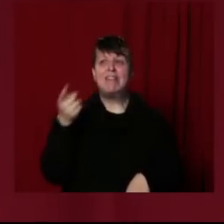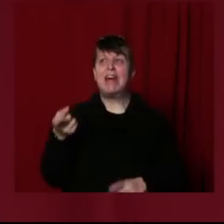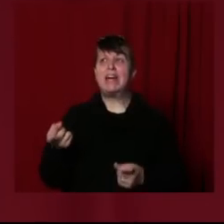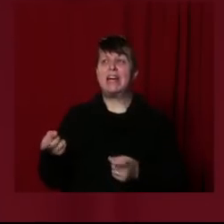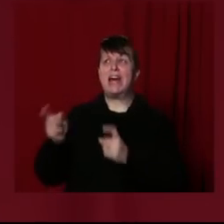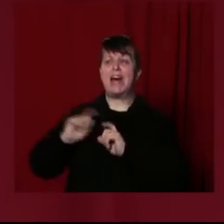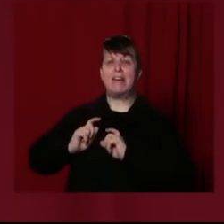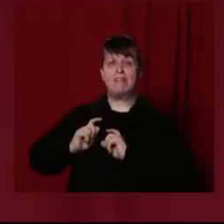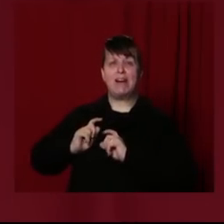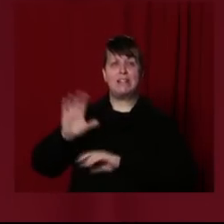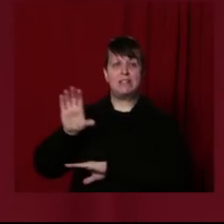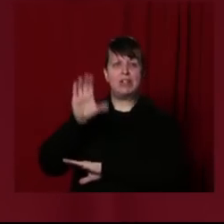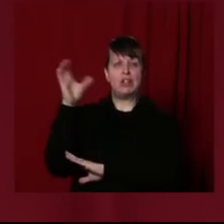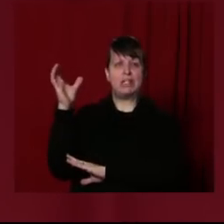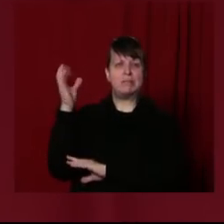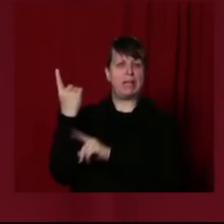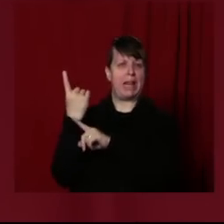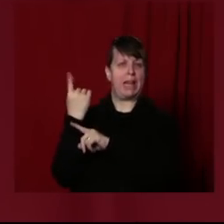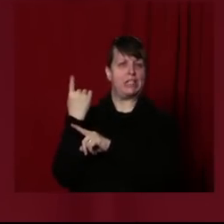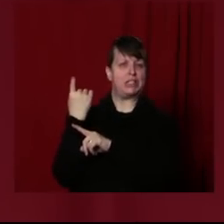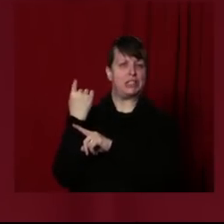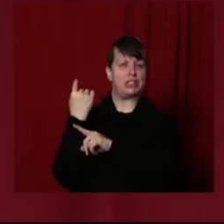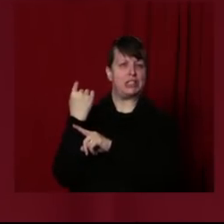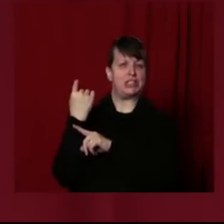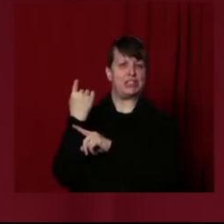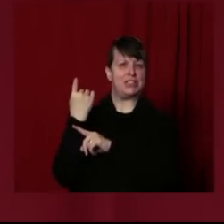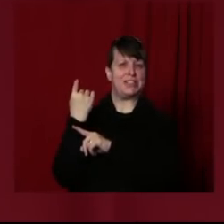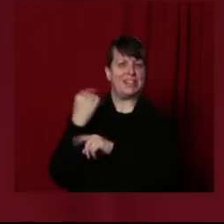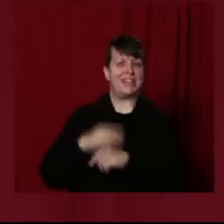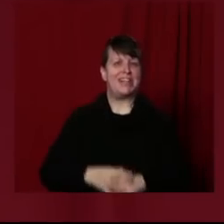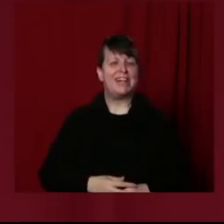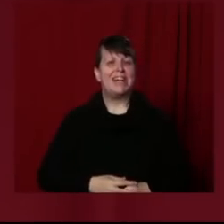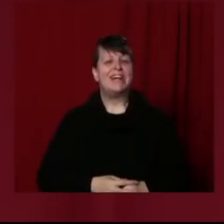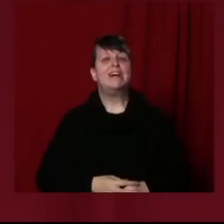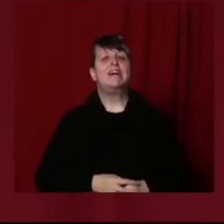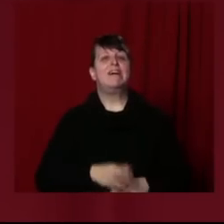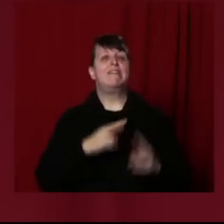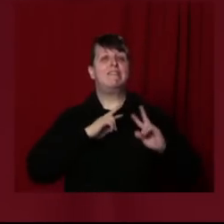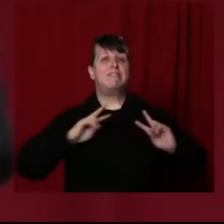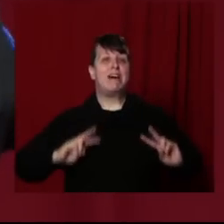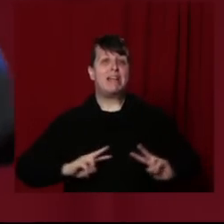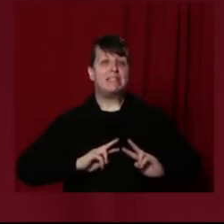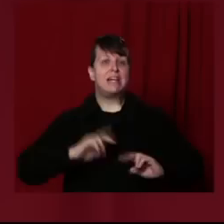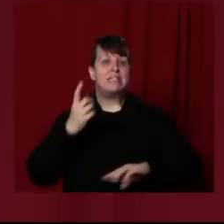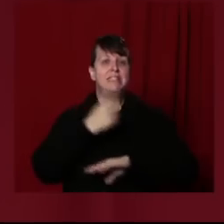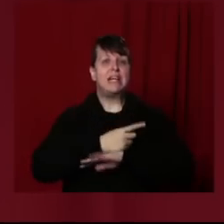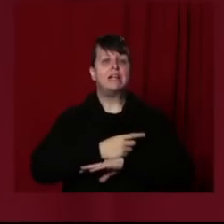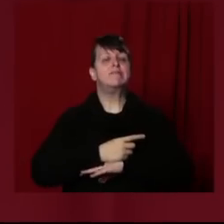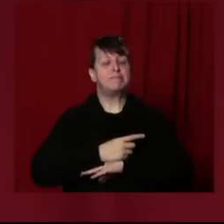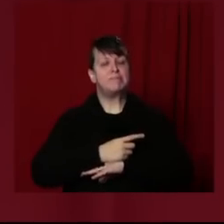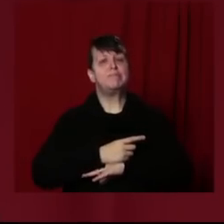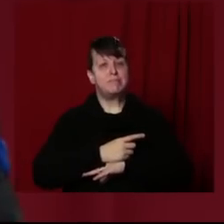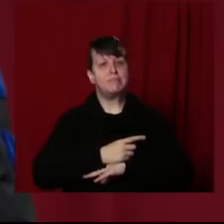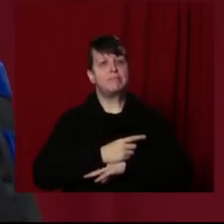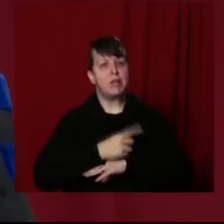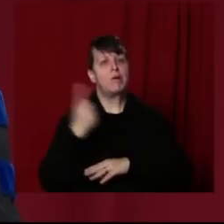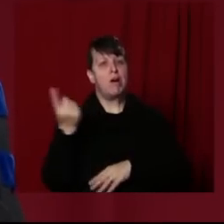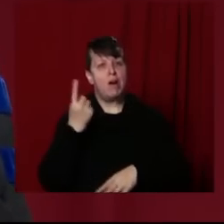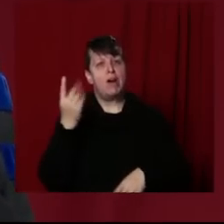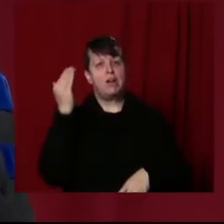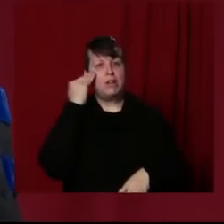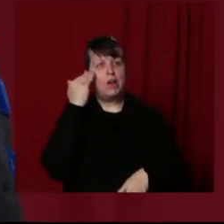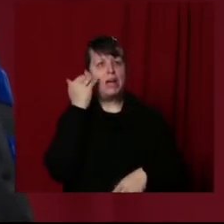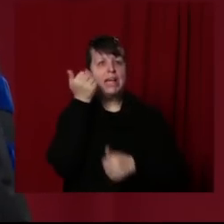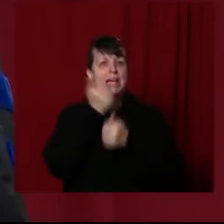for Christmas last year. On Valentine's Day, we all know that every